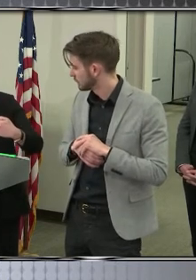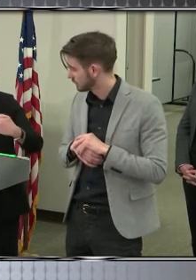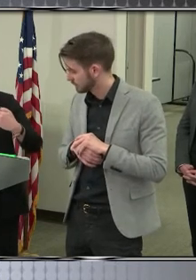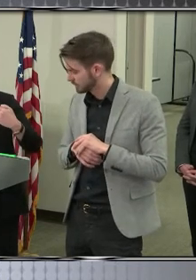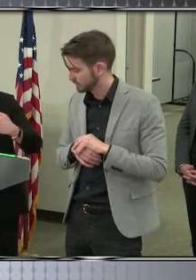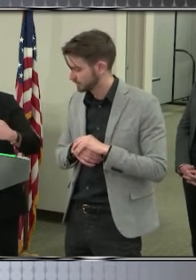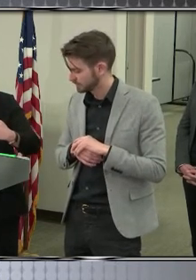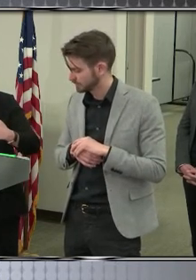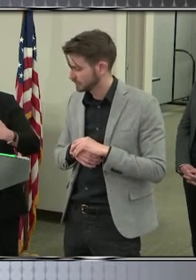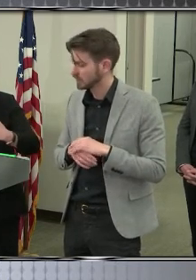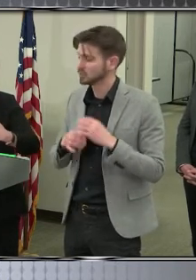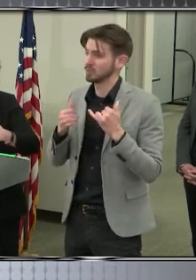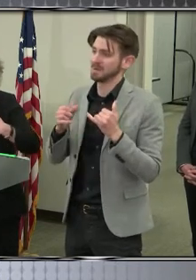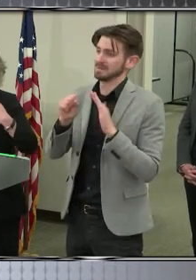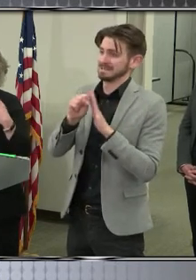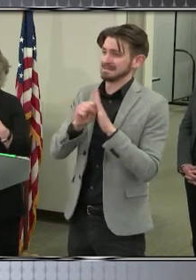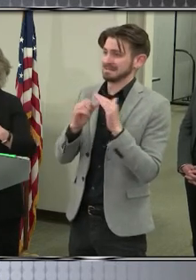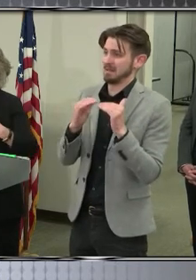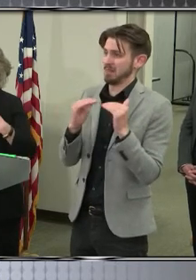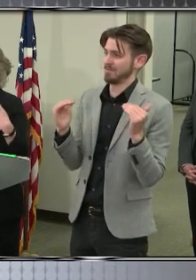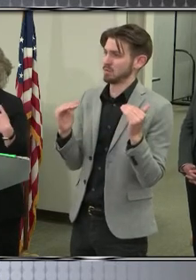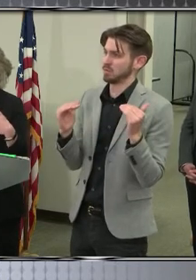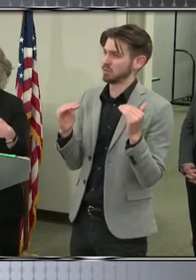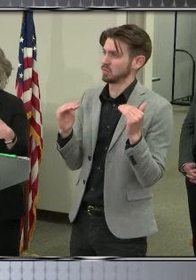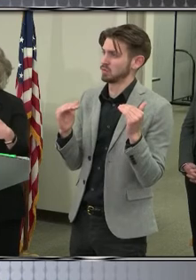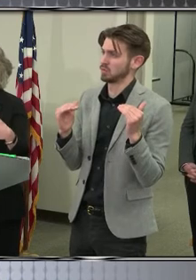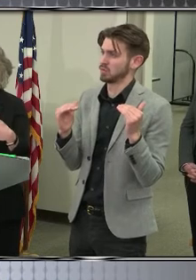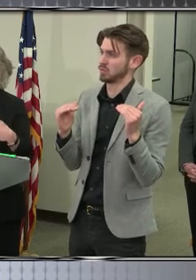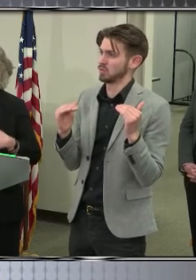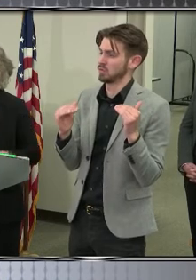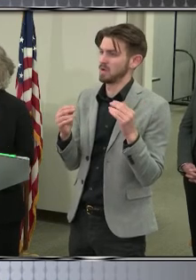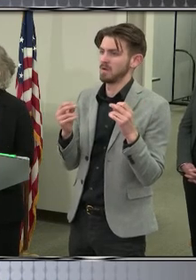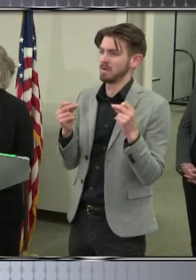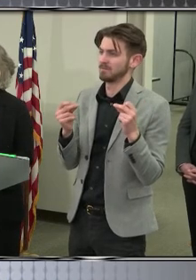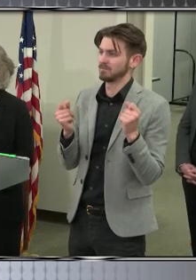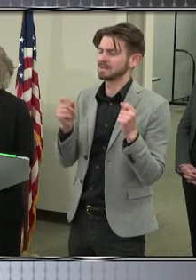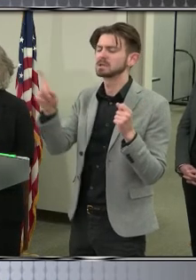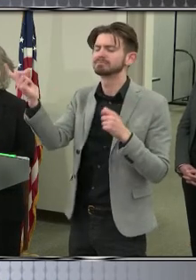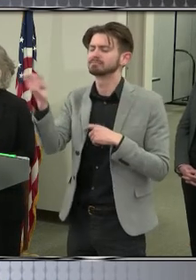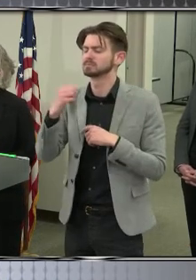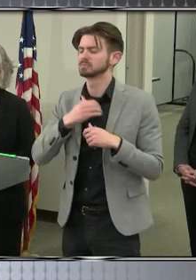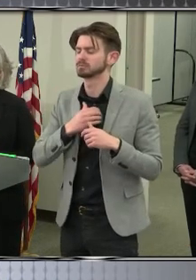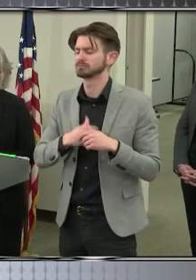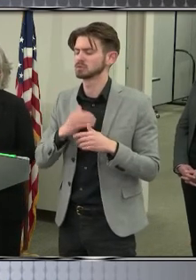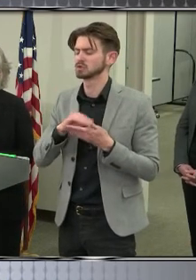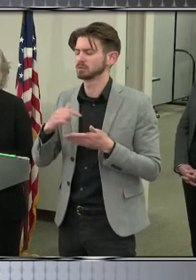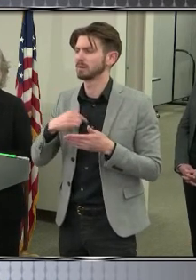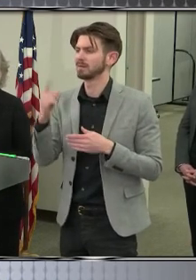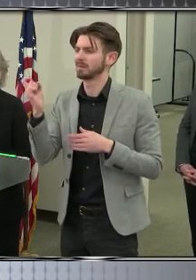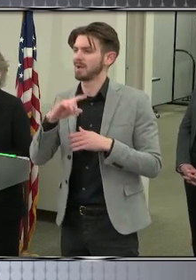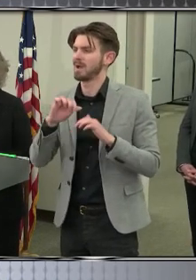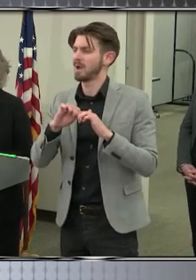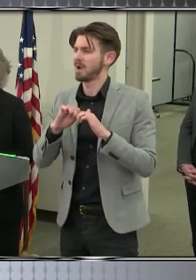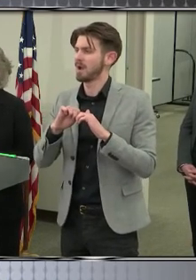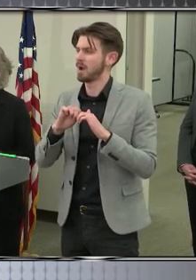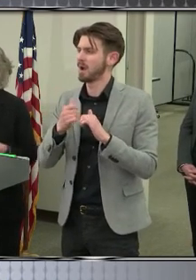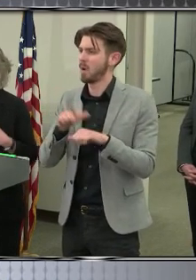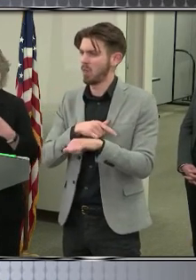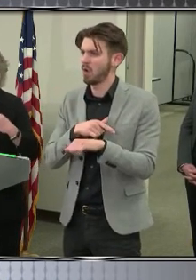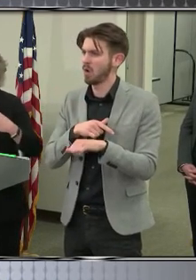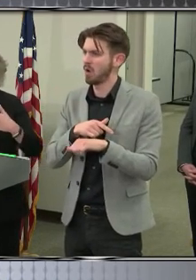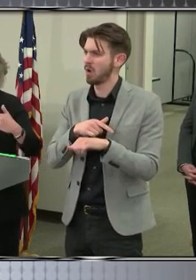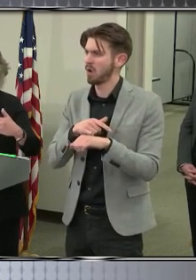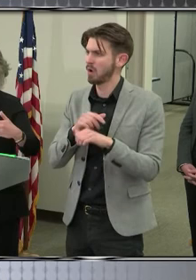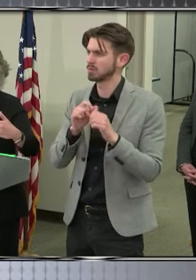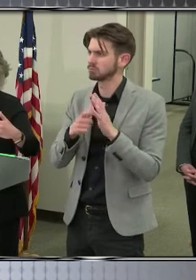at the state level, it is much quicker. It's 24 to 48 hours. If we have increasing numbers, there may